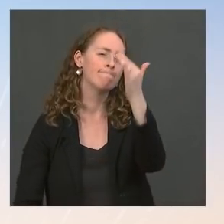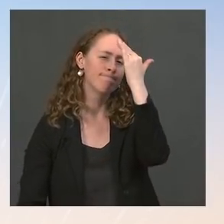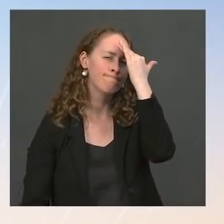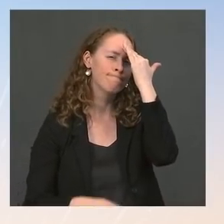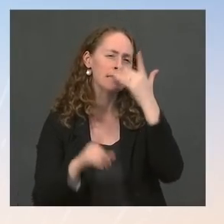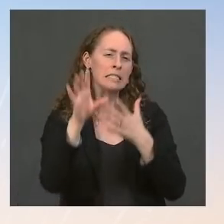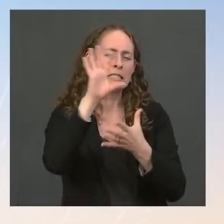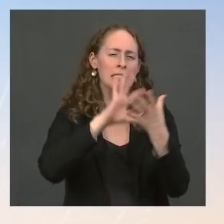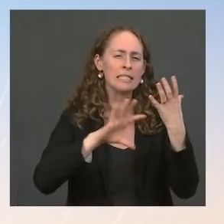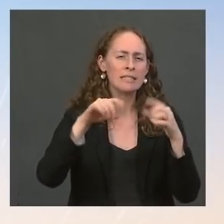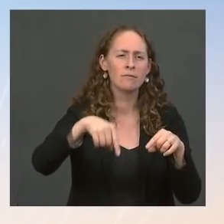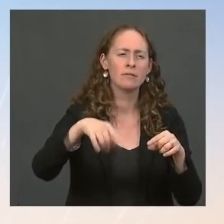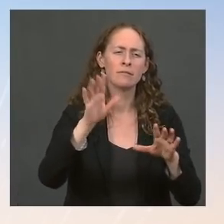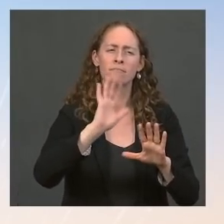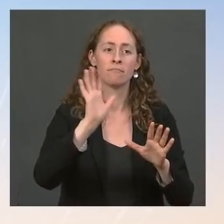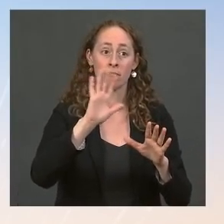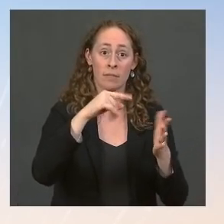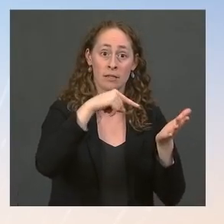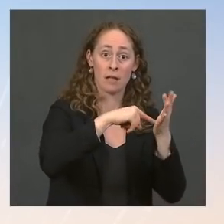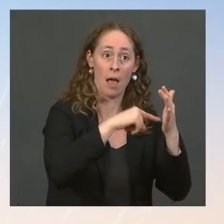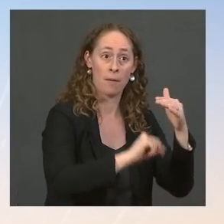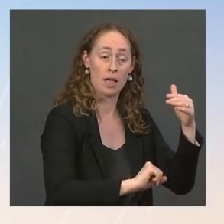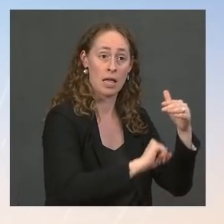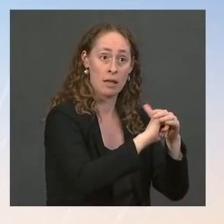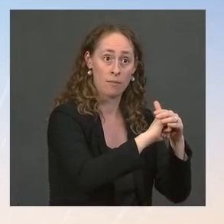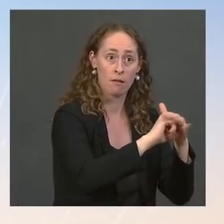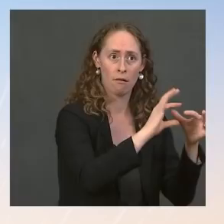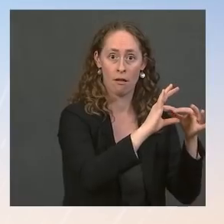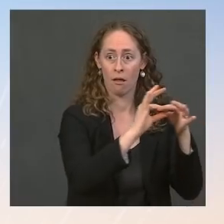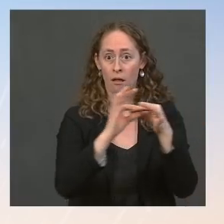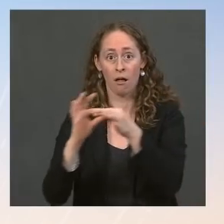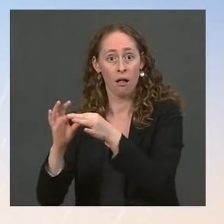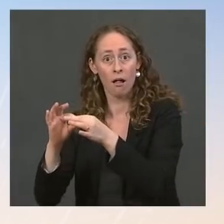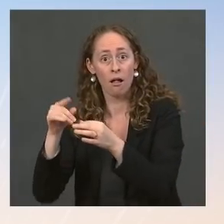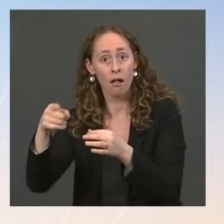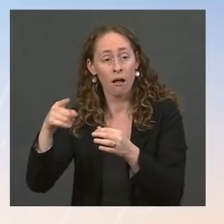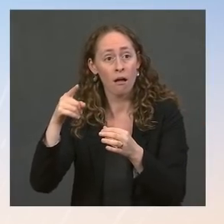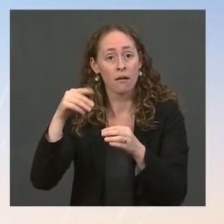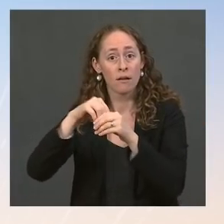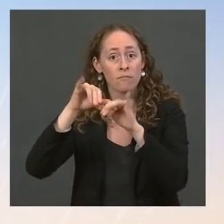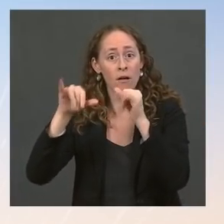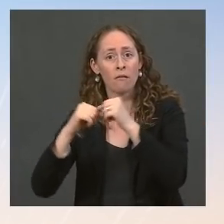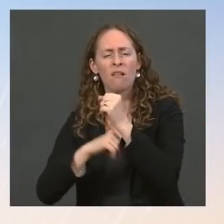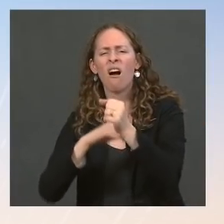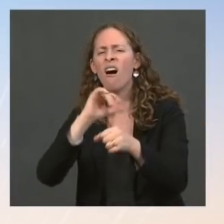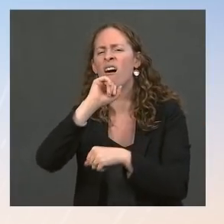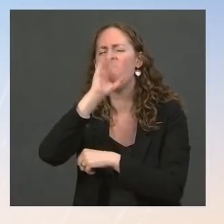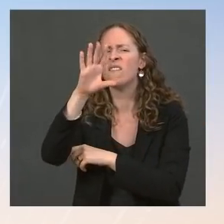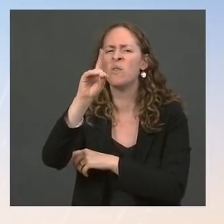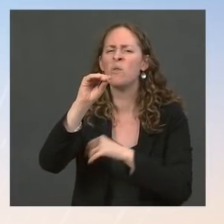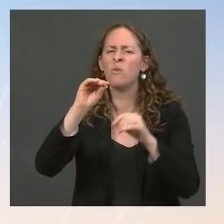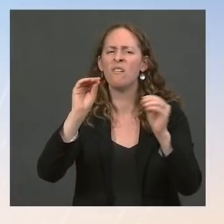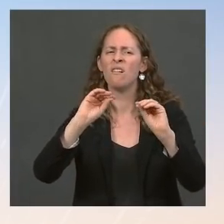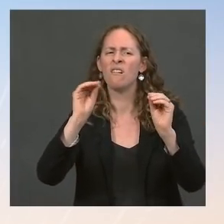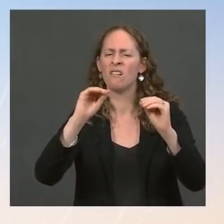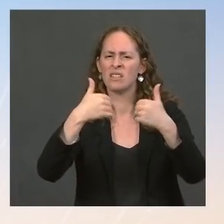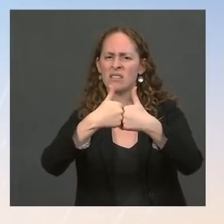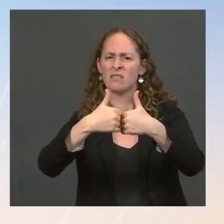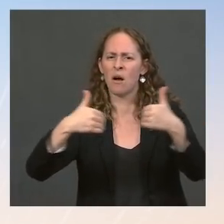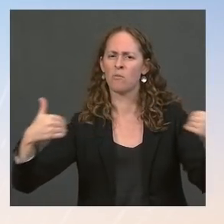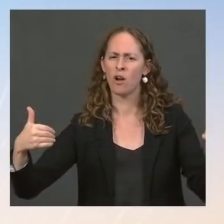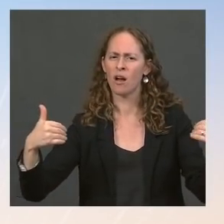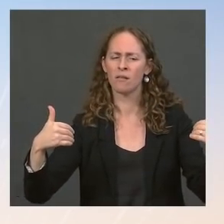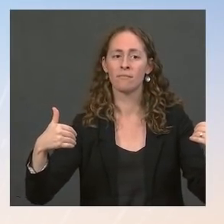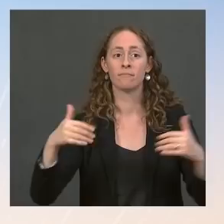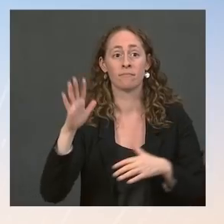anything to do with the discussion about additional programs. Look, I think the president's view and our view has been the debt ceiling